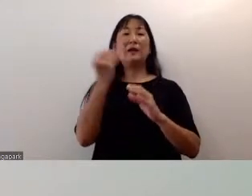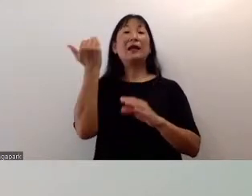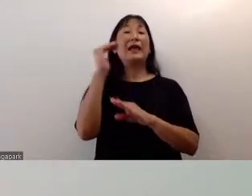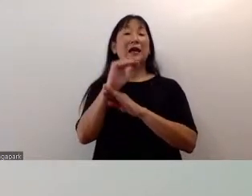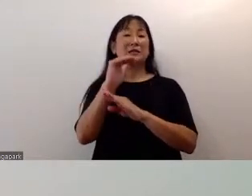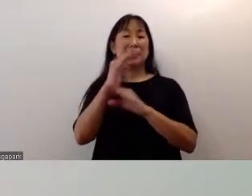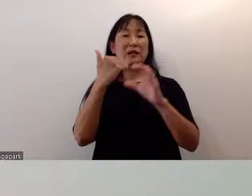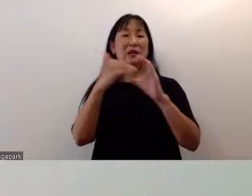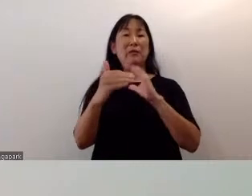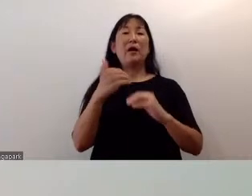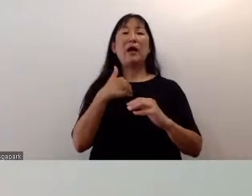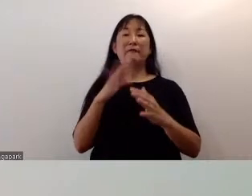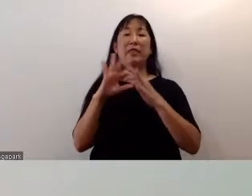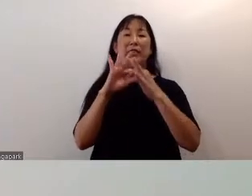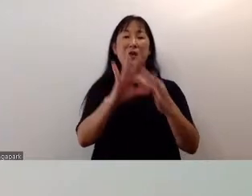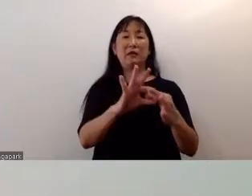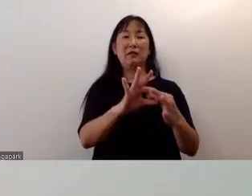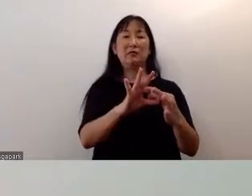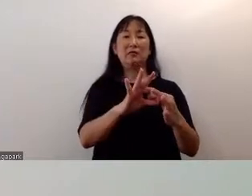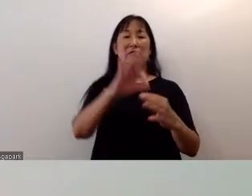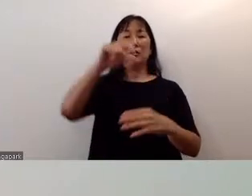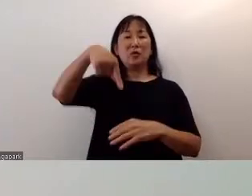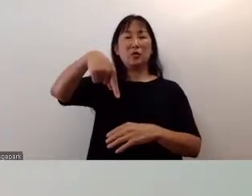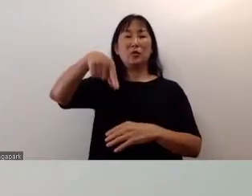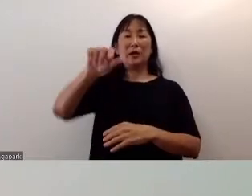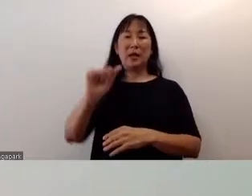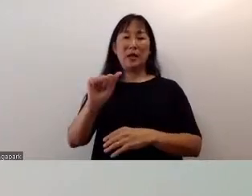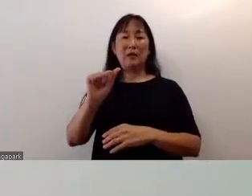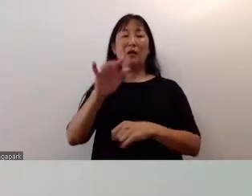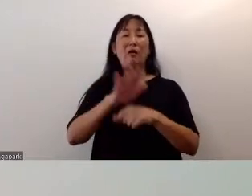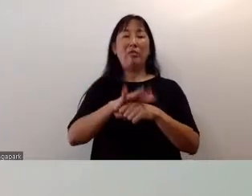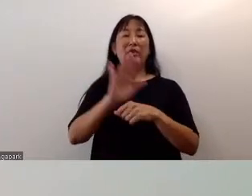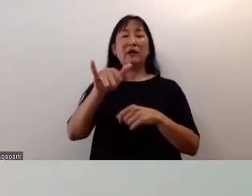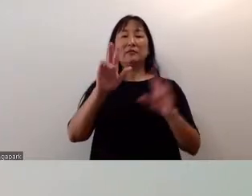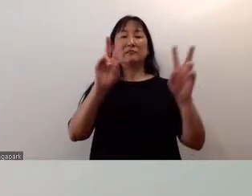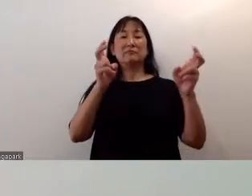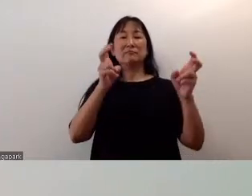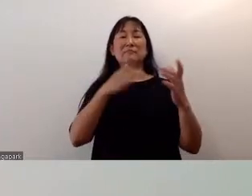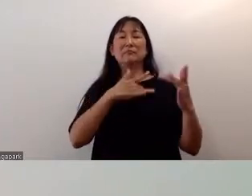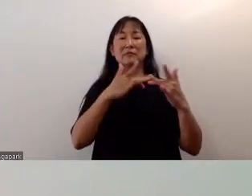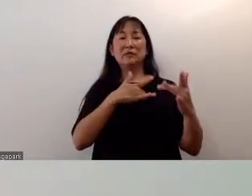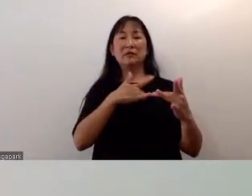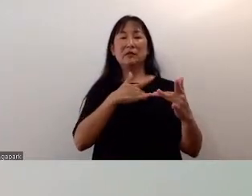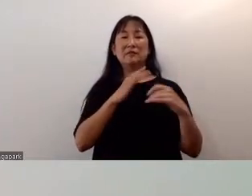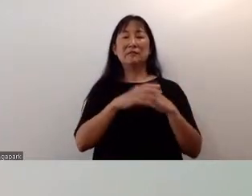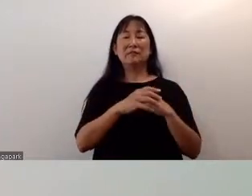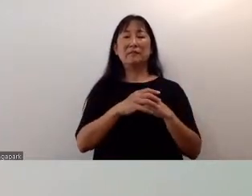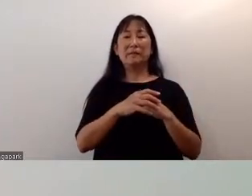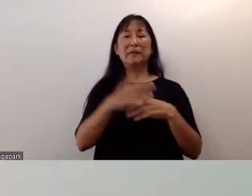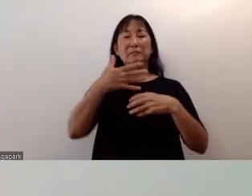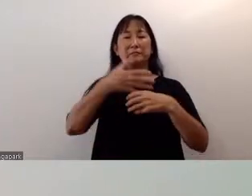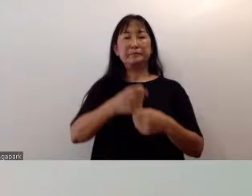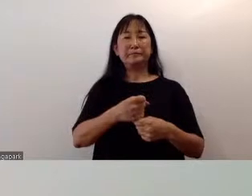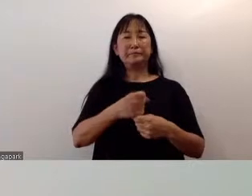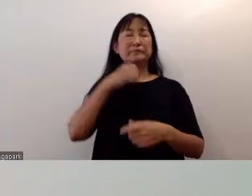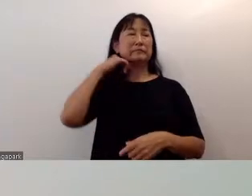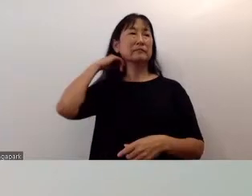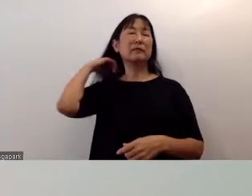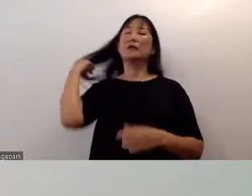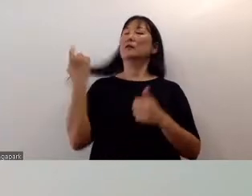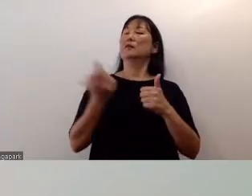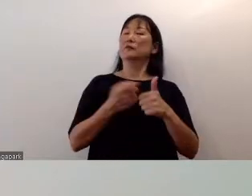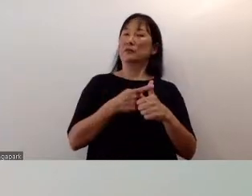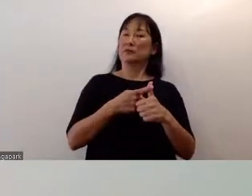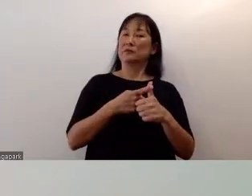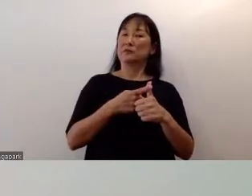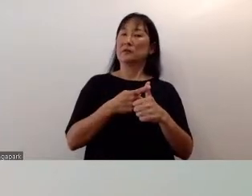a link to our lengthy Q&A on this topic. In the meantime, I'm going to try to provide some basics. First, there are a